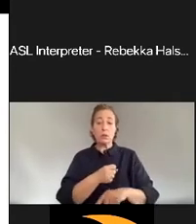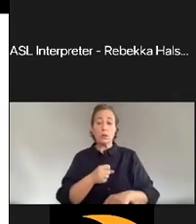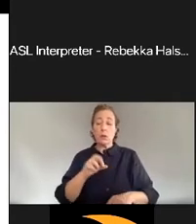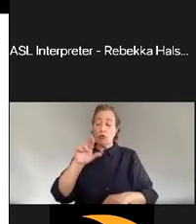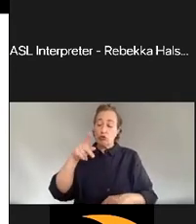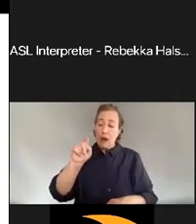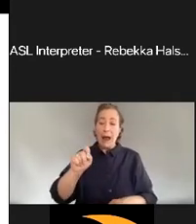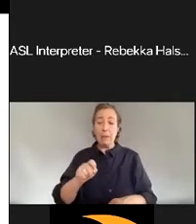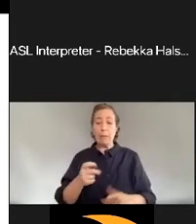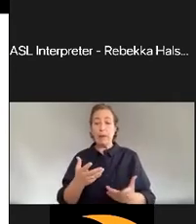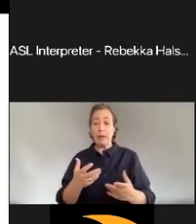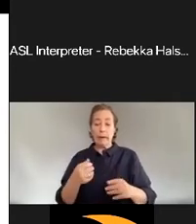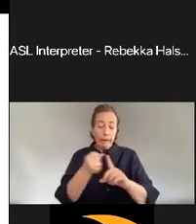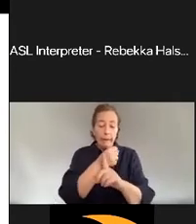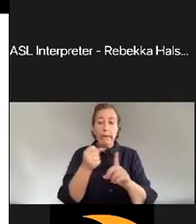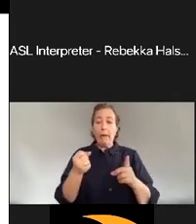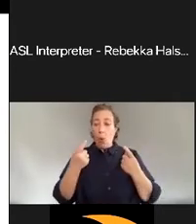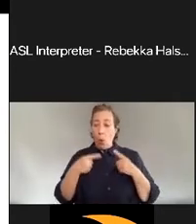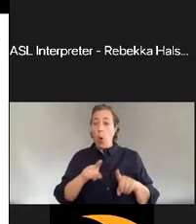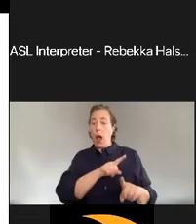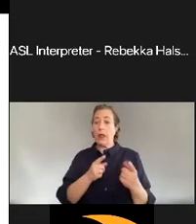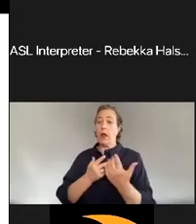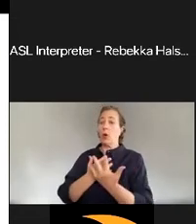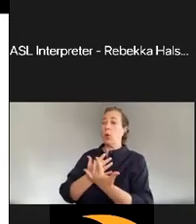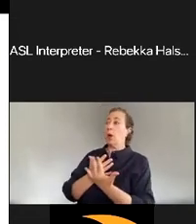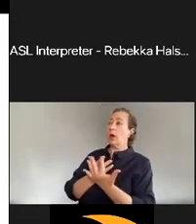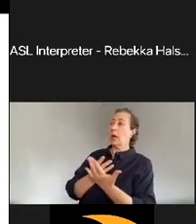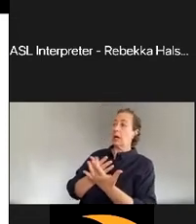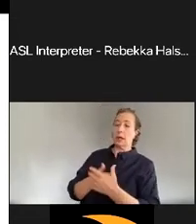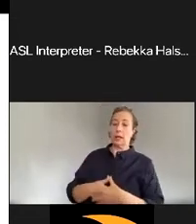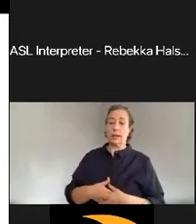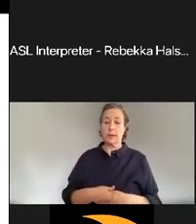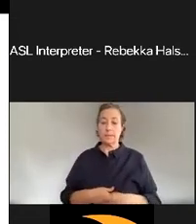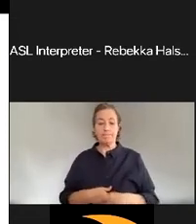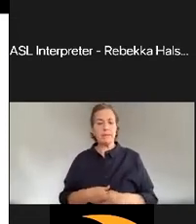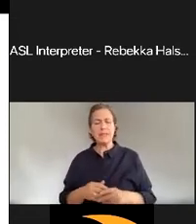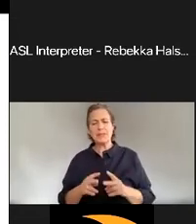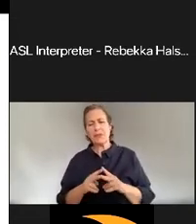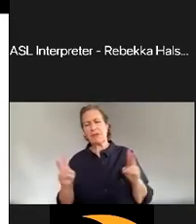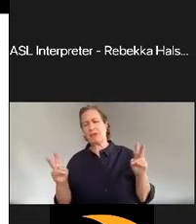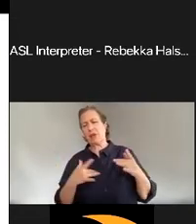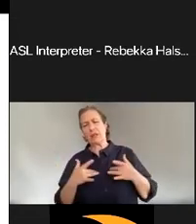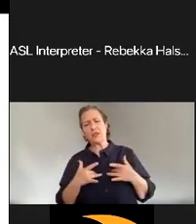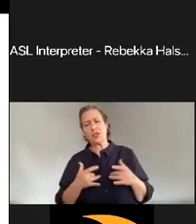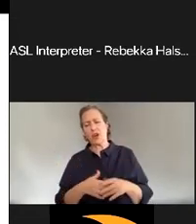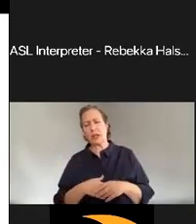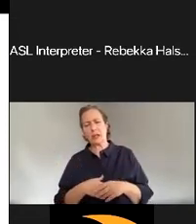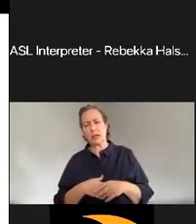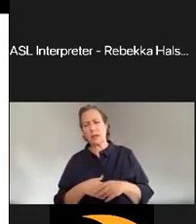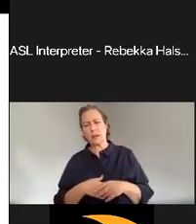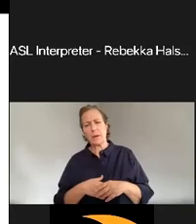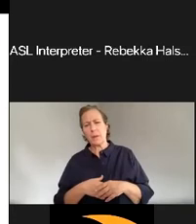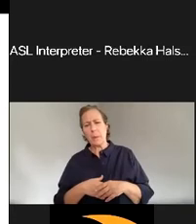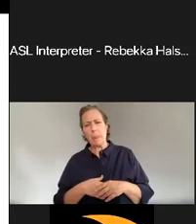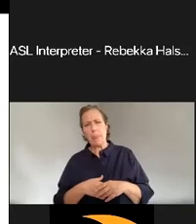death while they're waiting. And it's concerning here because asking for asylum is not considered essential